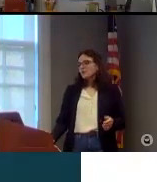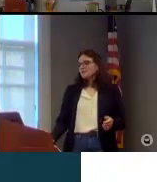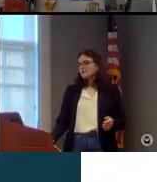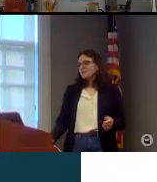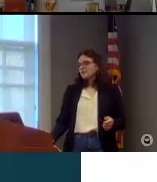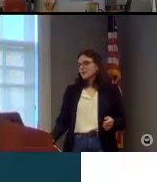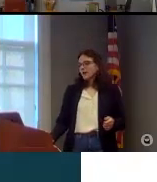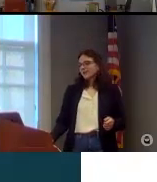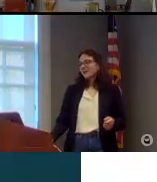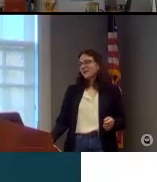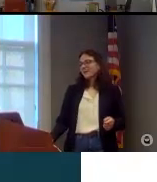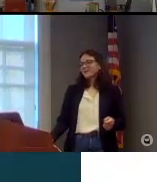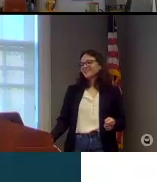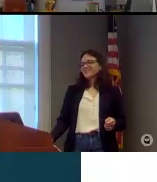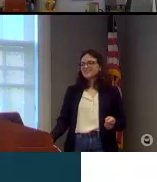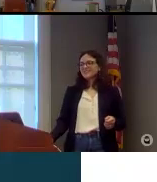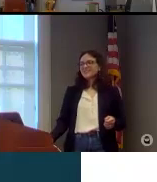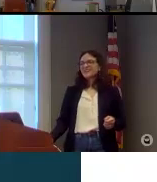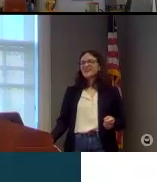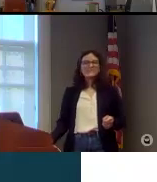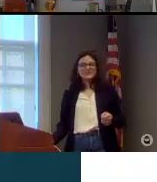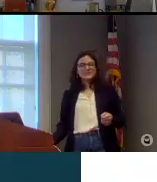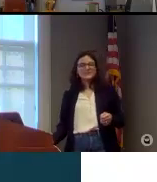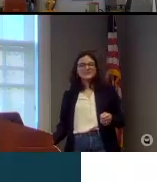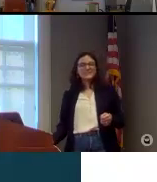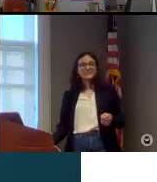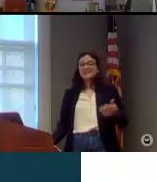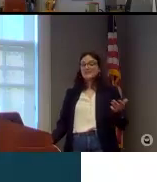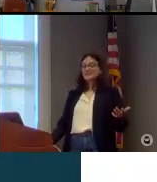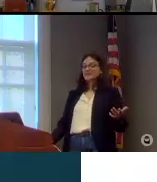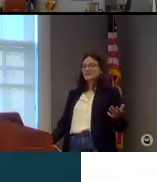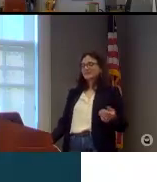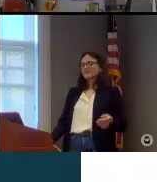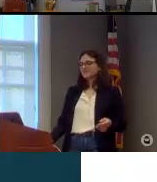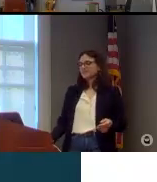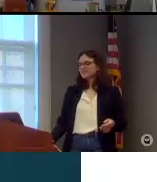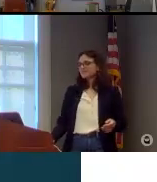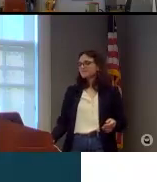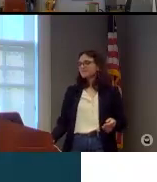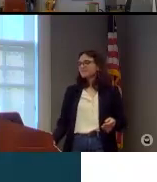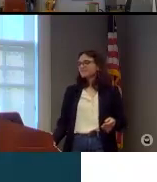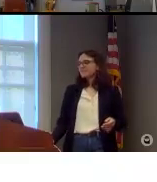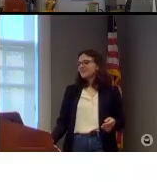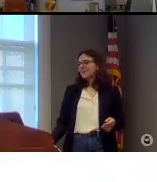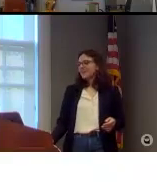see that Aleppo has a high concentration of cultural heritage incidents compared to the rest of Syria.